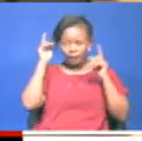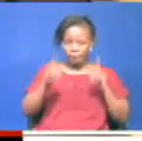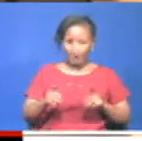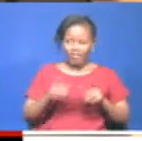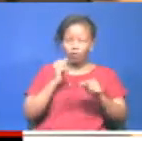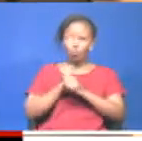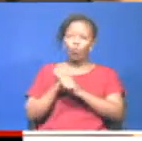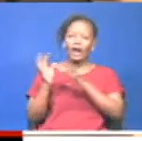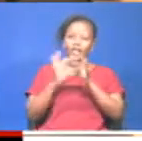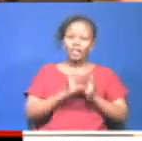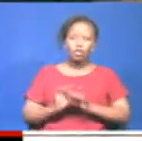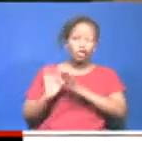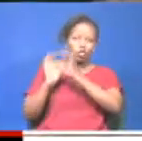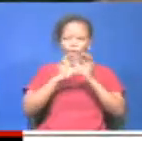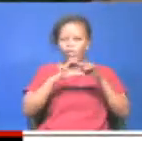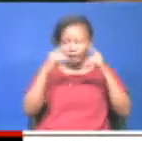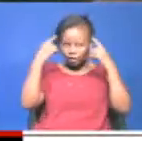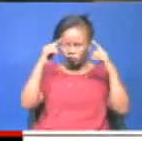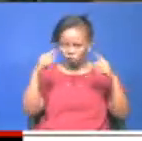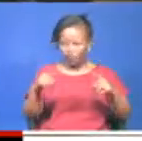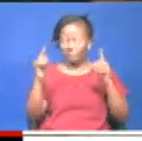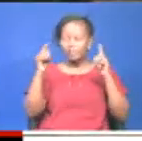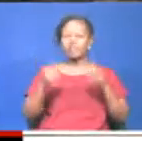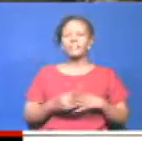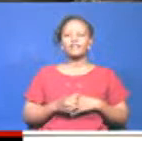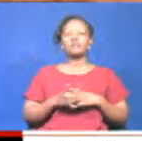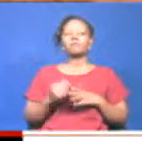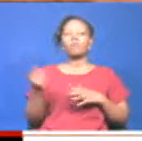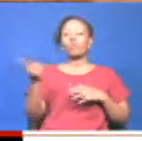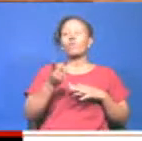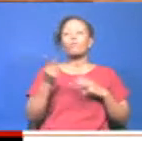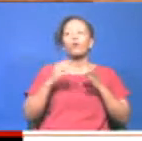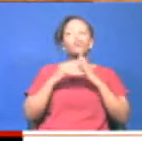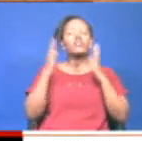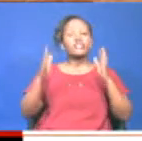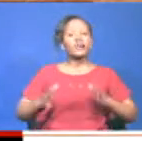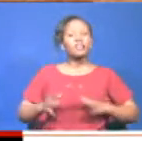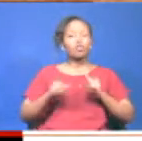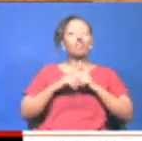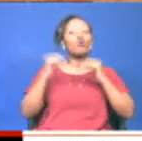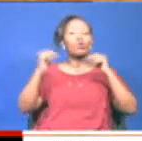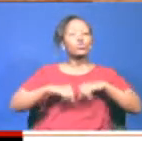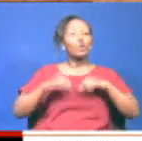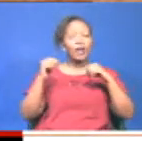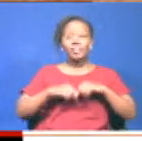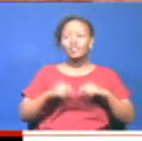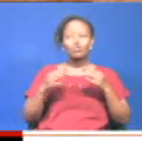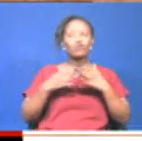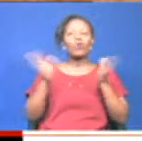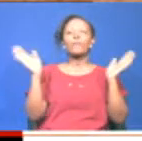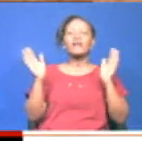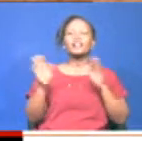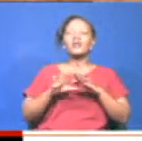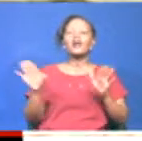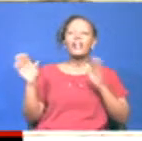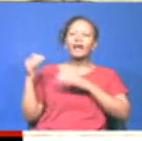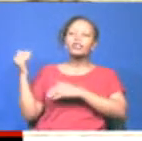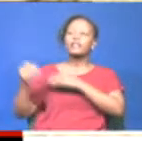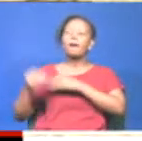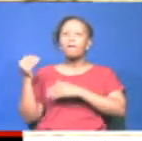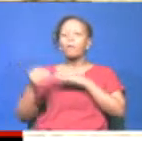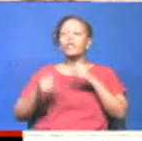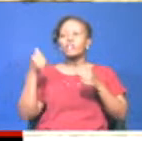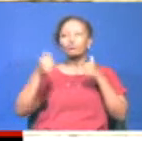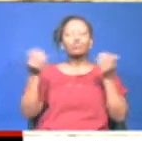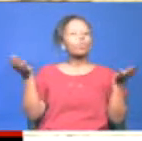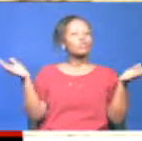to overcome those challenges. The two leaders also agreed to reopen their land border, which was closed more than 10 years